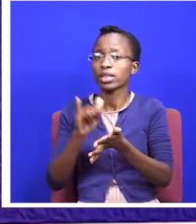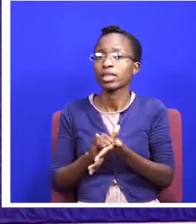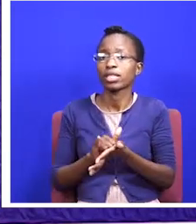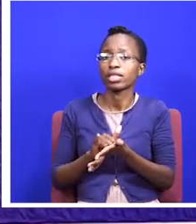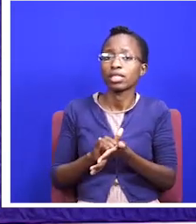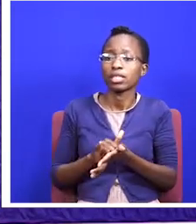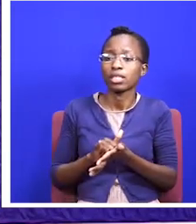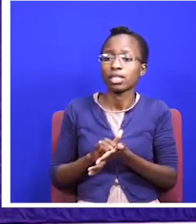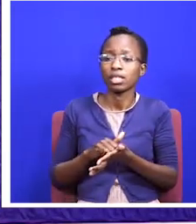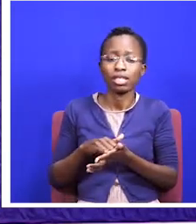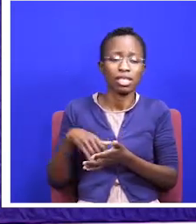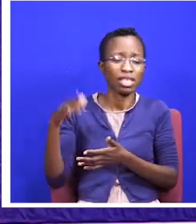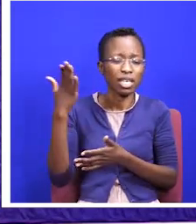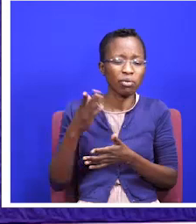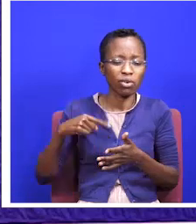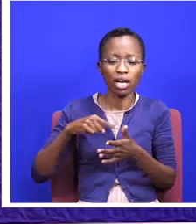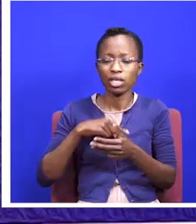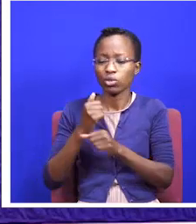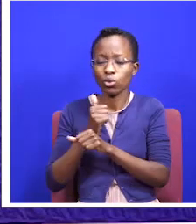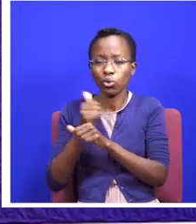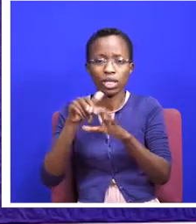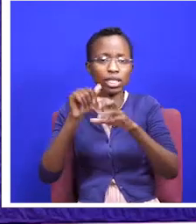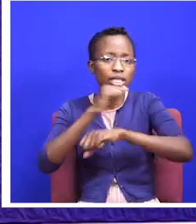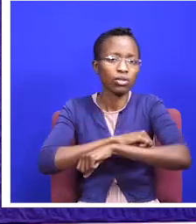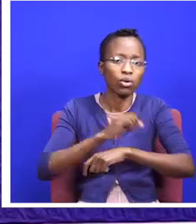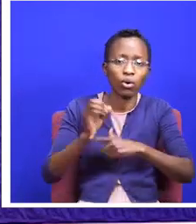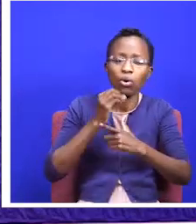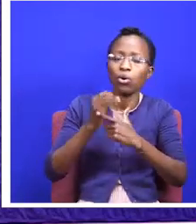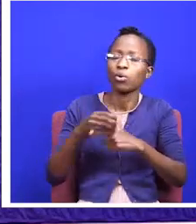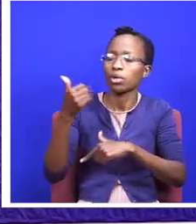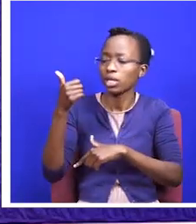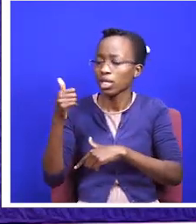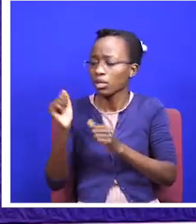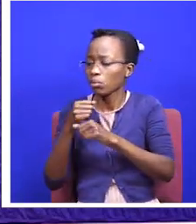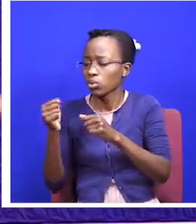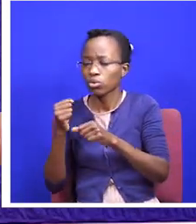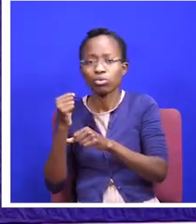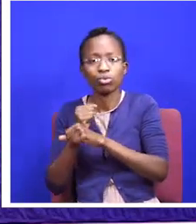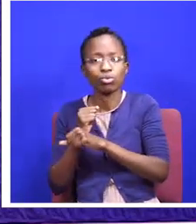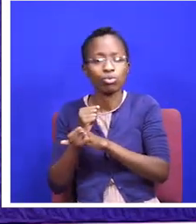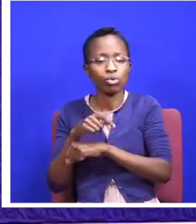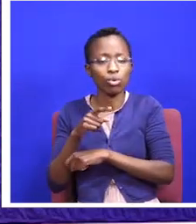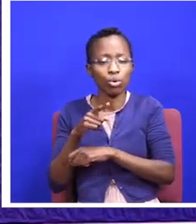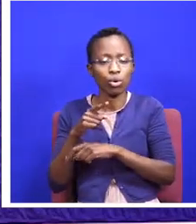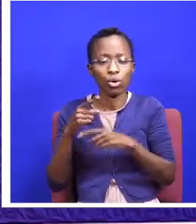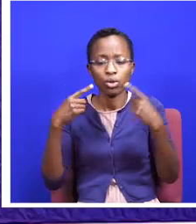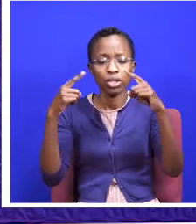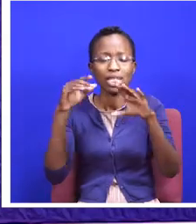told that we can never do well in school, or we can never do well in a certain